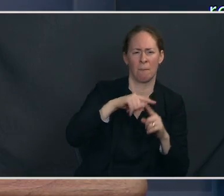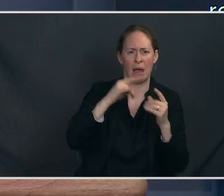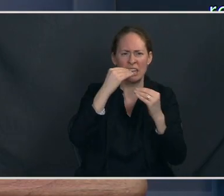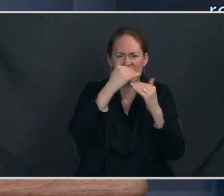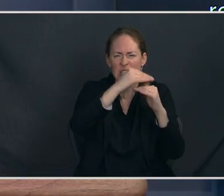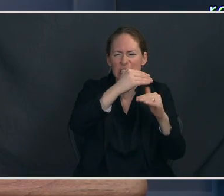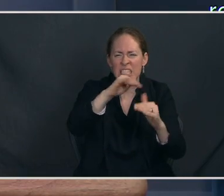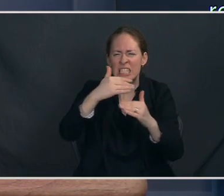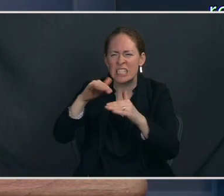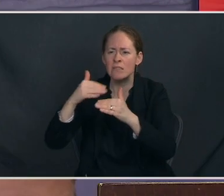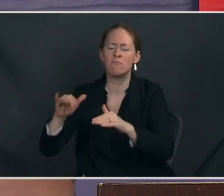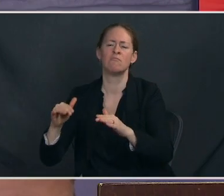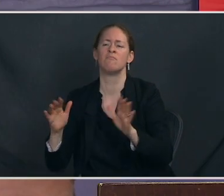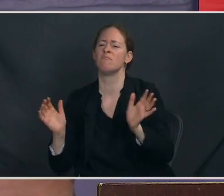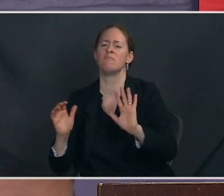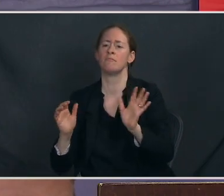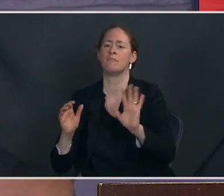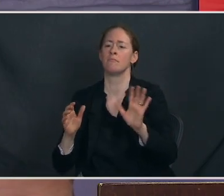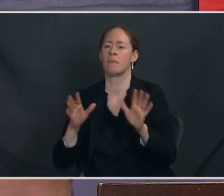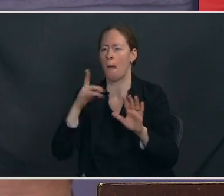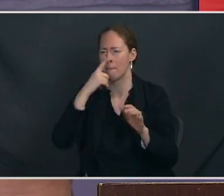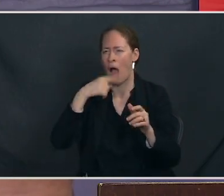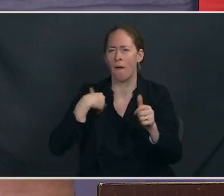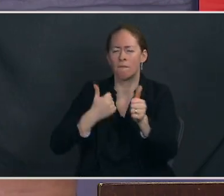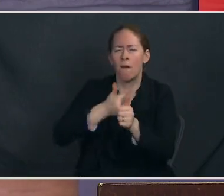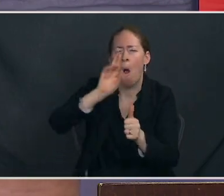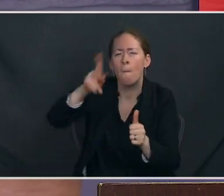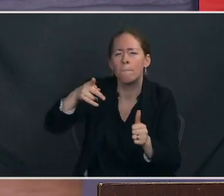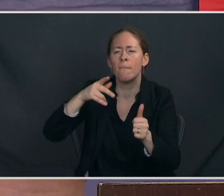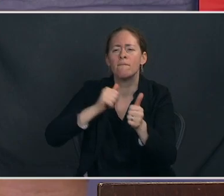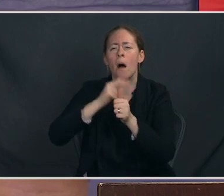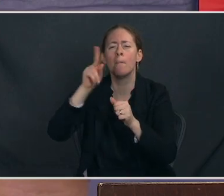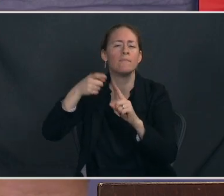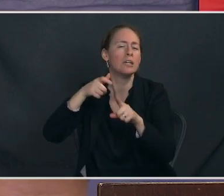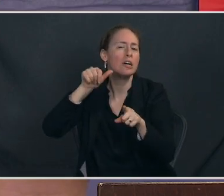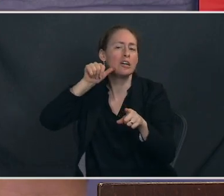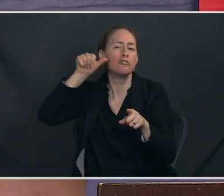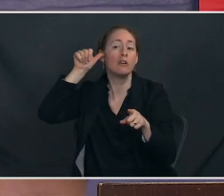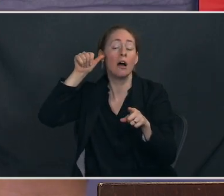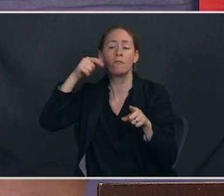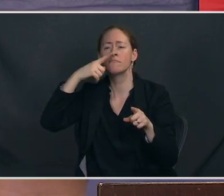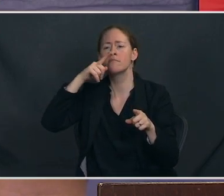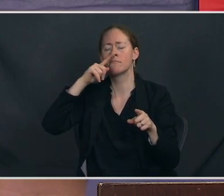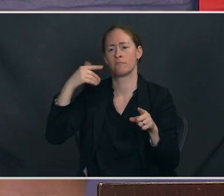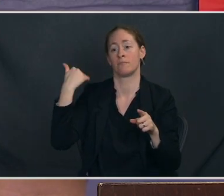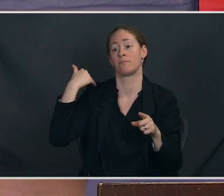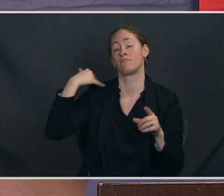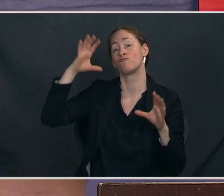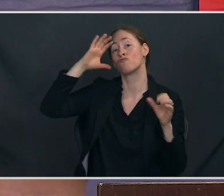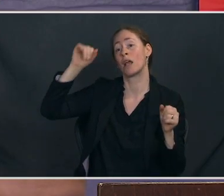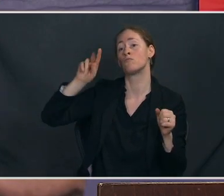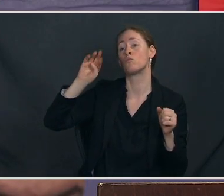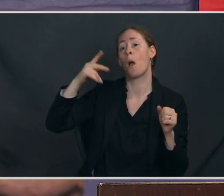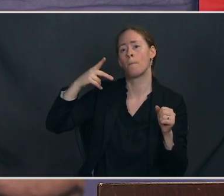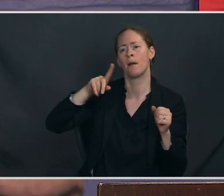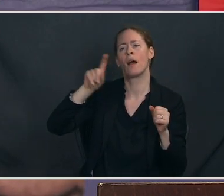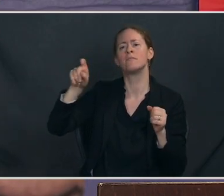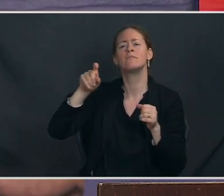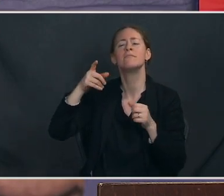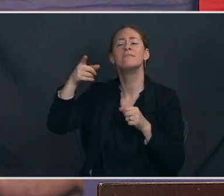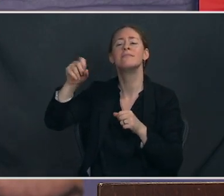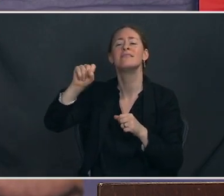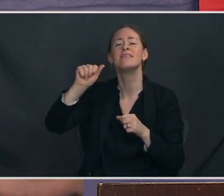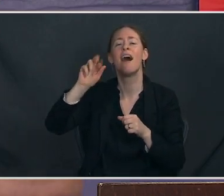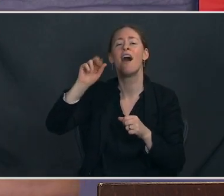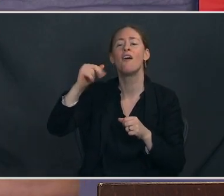that publicly too. And then if I could follow up, yesterday former President Trump endorsed Sarah Huckabee Sanders for governor of